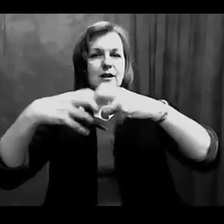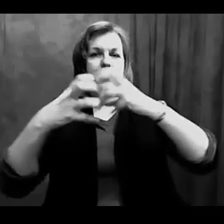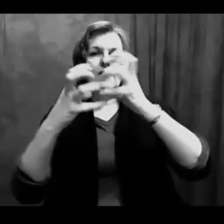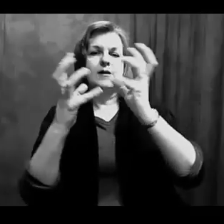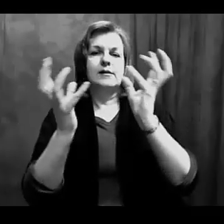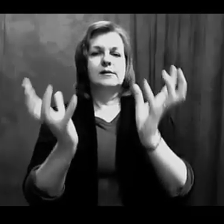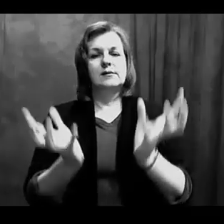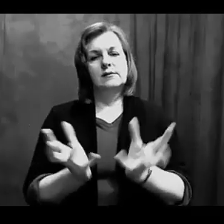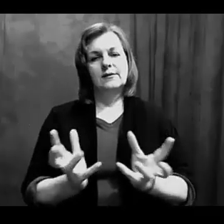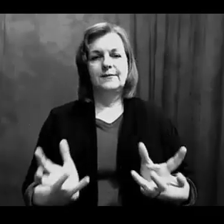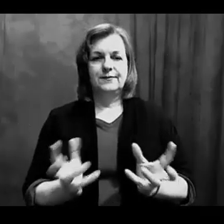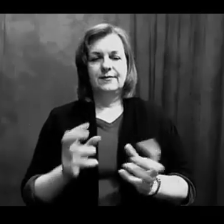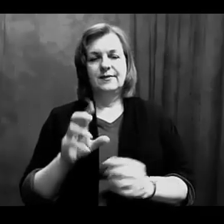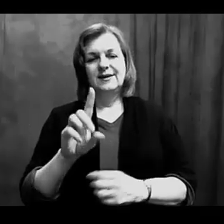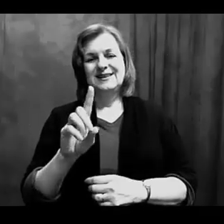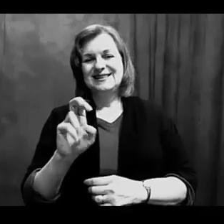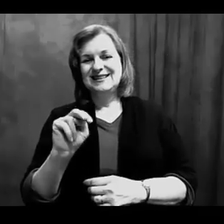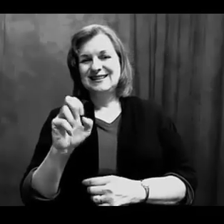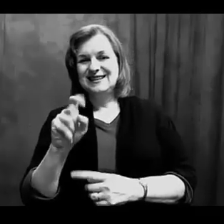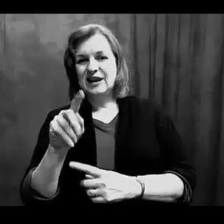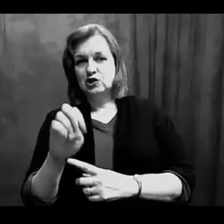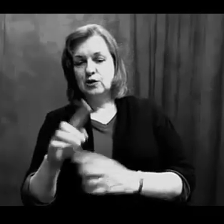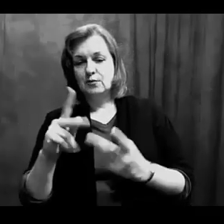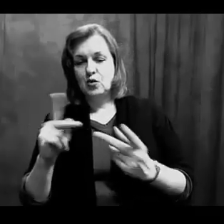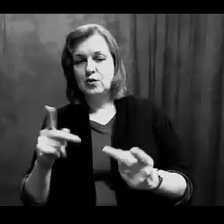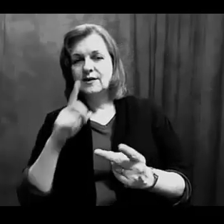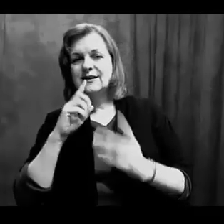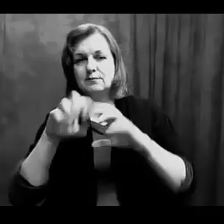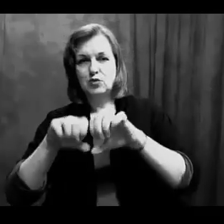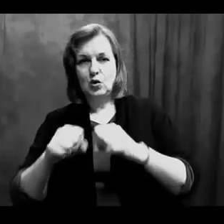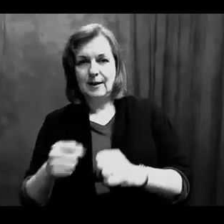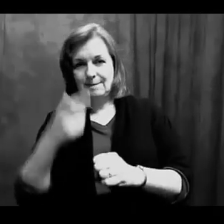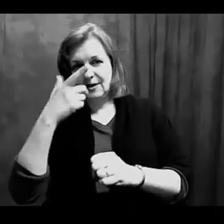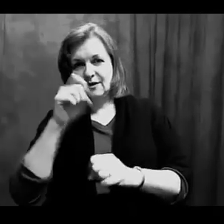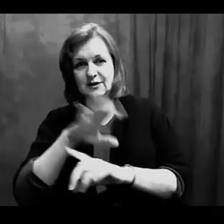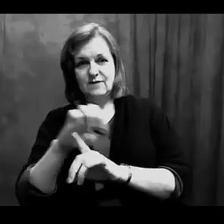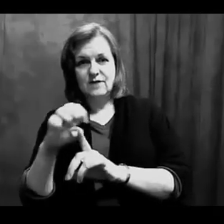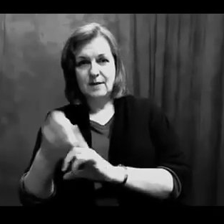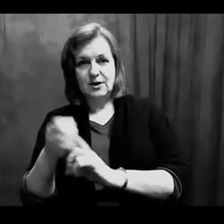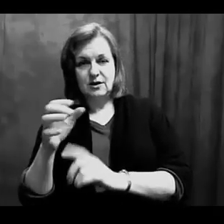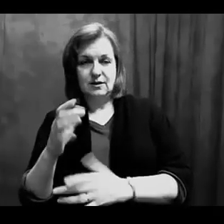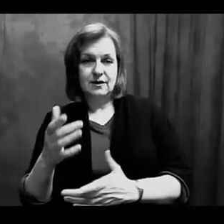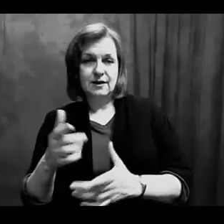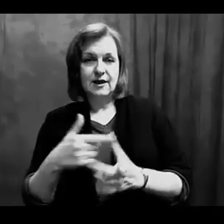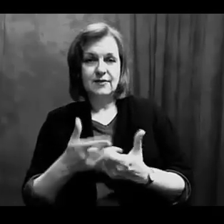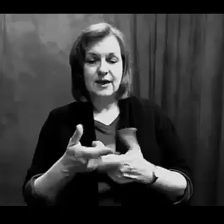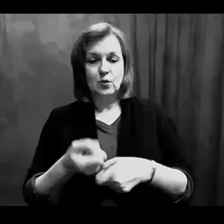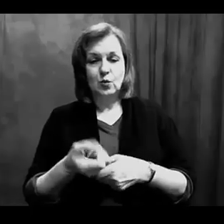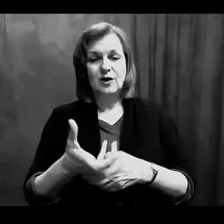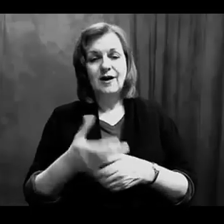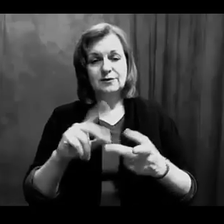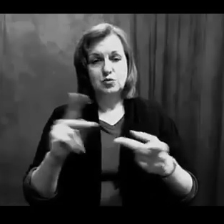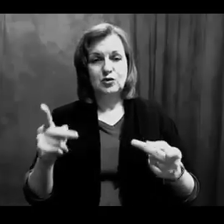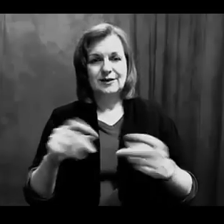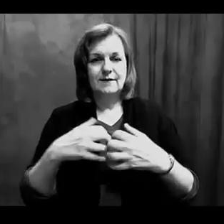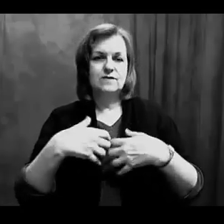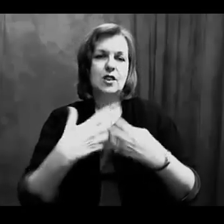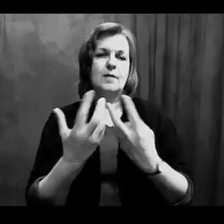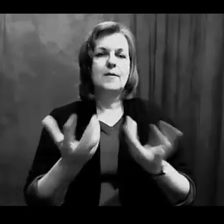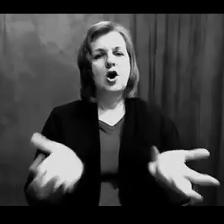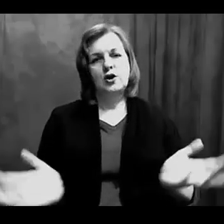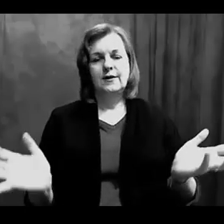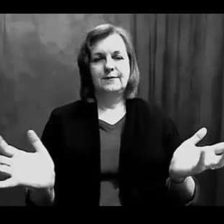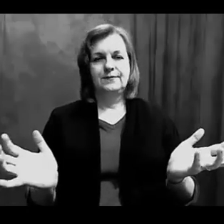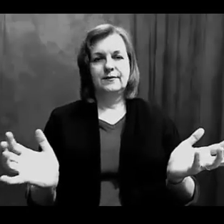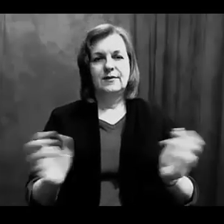This denatured protein is the broken down protein because of environmental conditions, and we